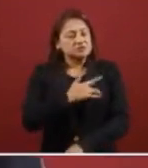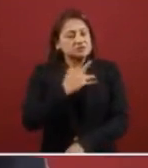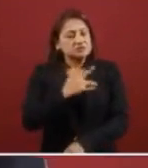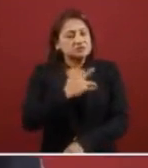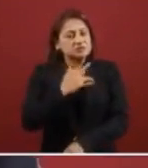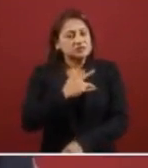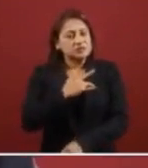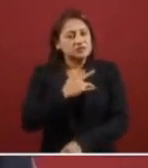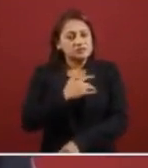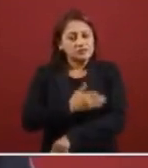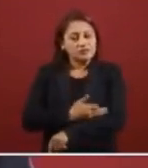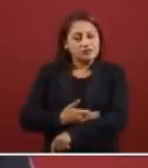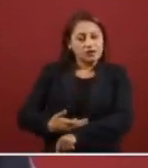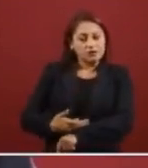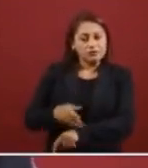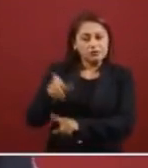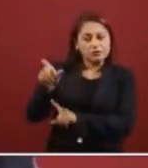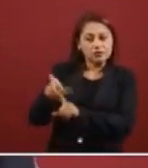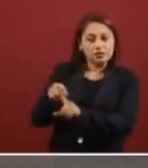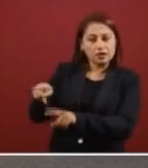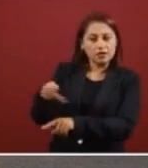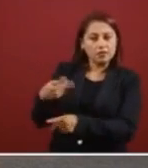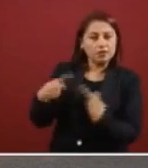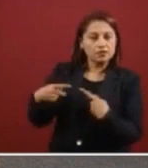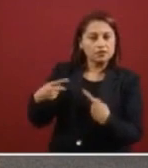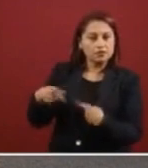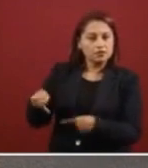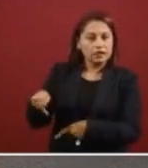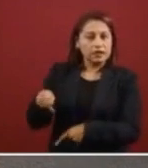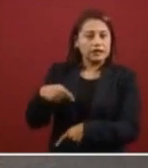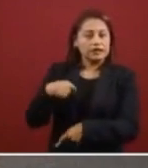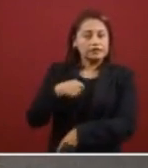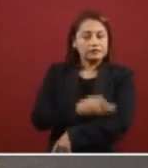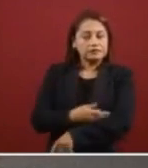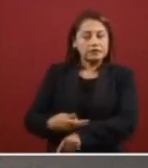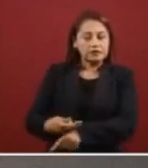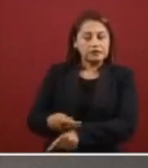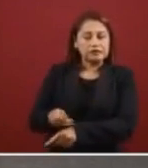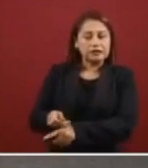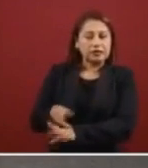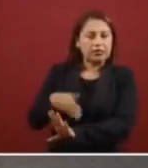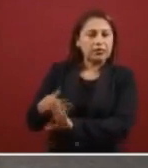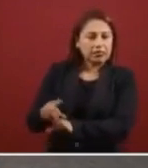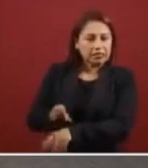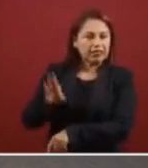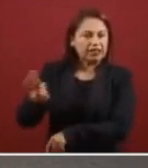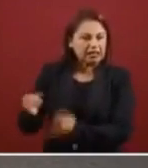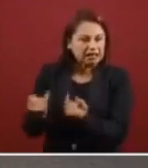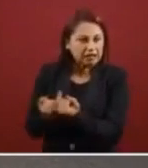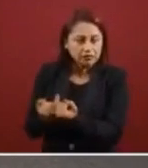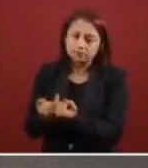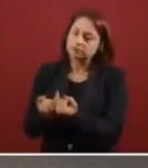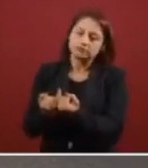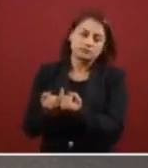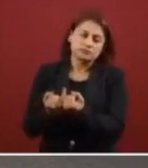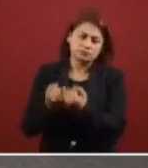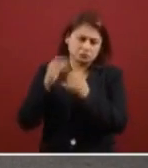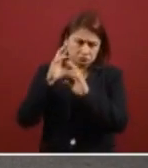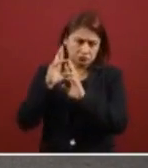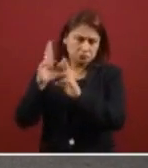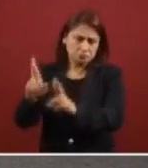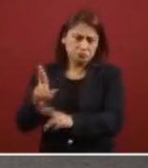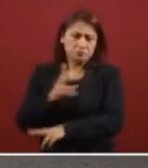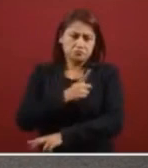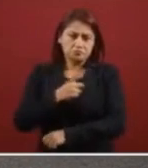involved in that with the family. Es mi punto de vista. That is my point of view. Cometieron un delito, yes, if they committed